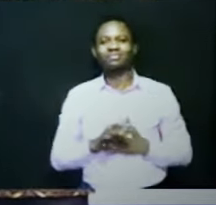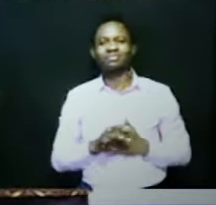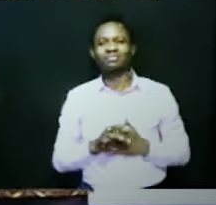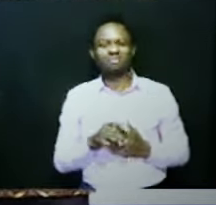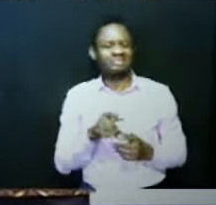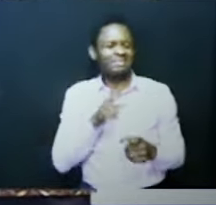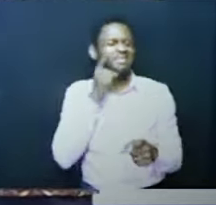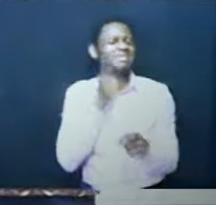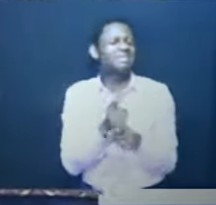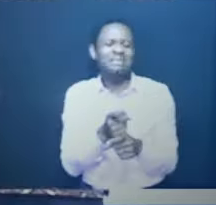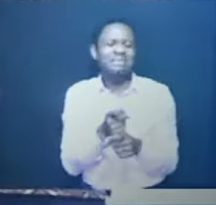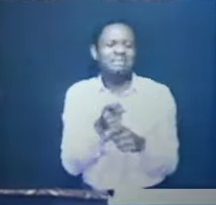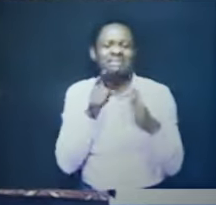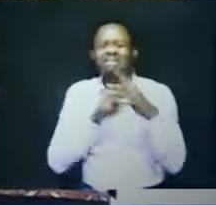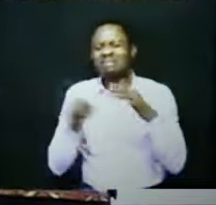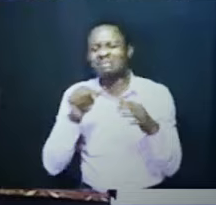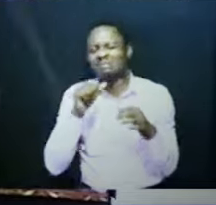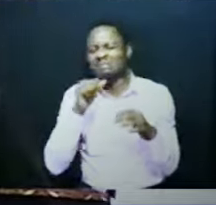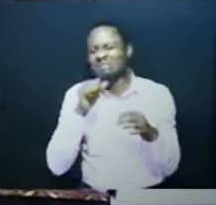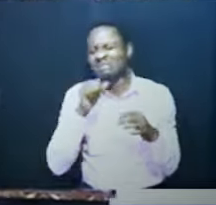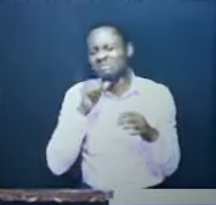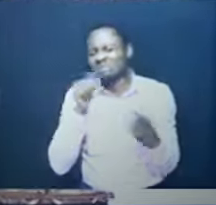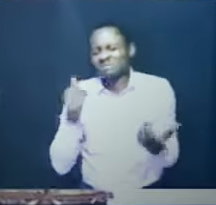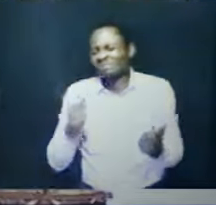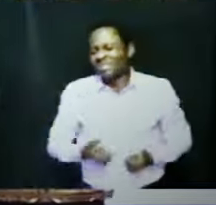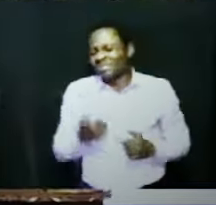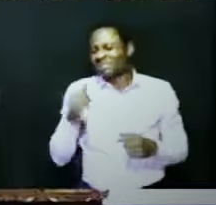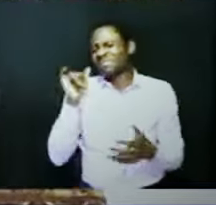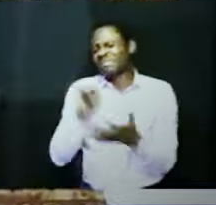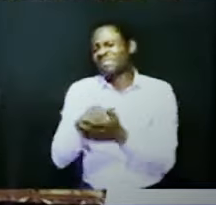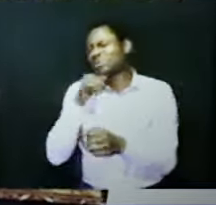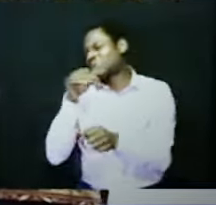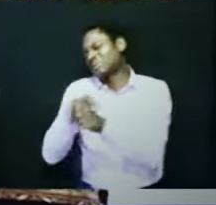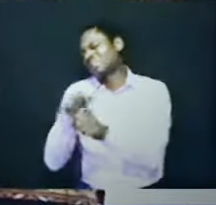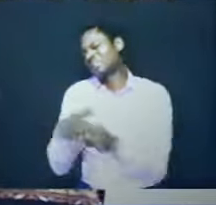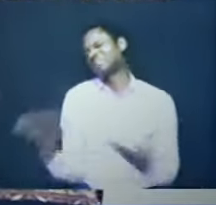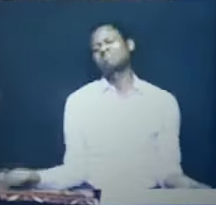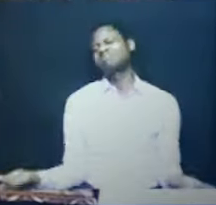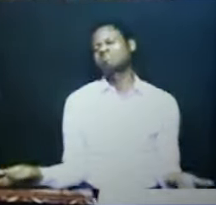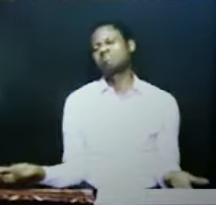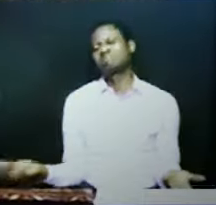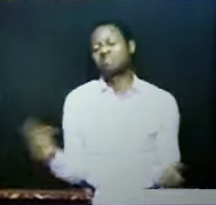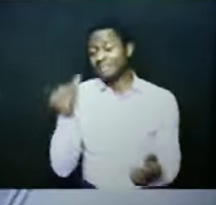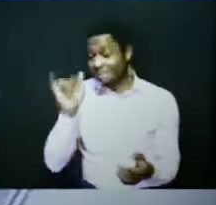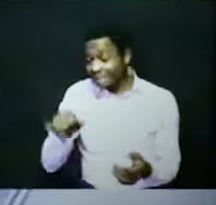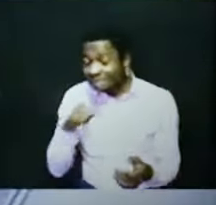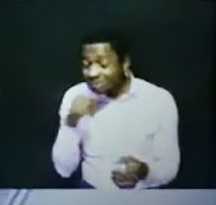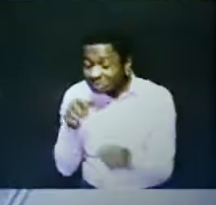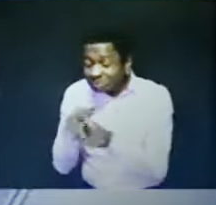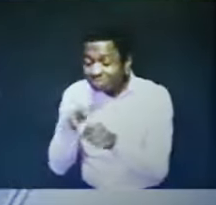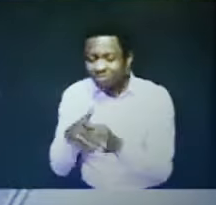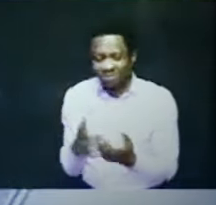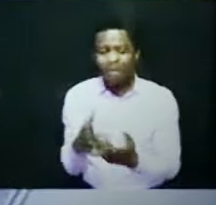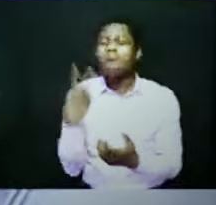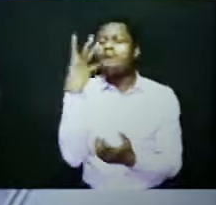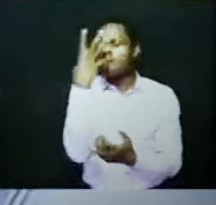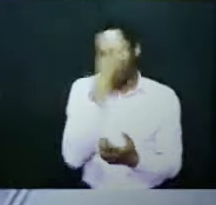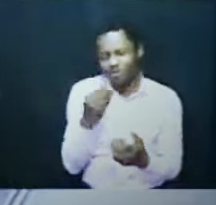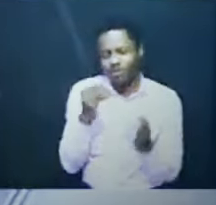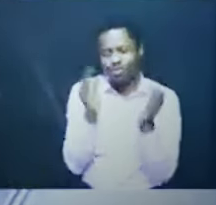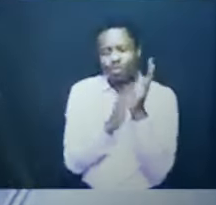Living just to escape is no life. Okay. See, it's beautiful to praise